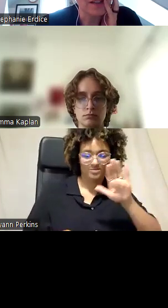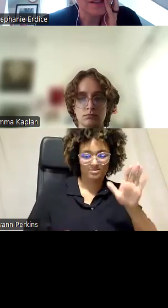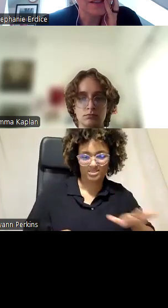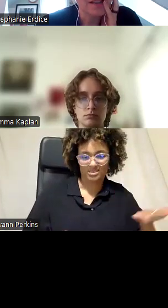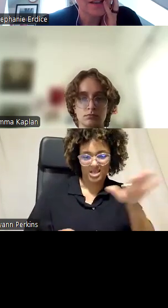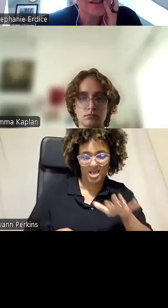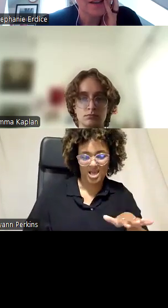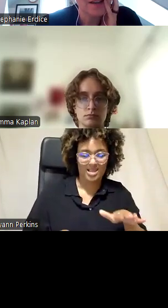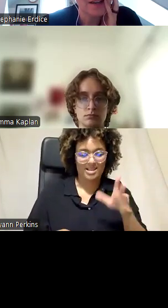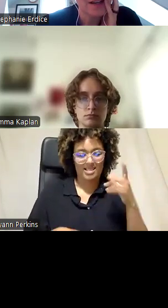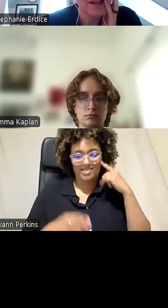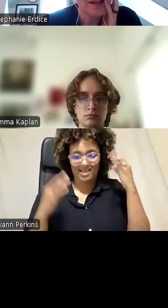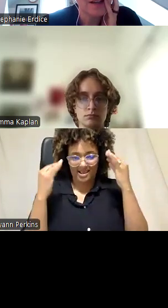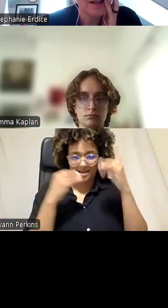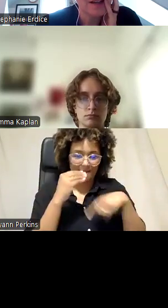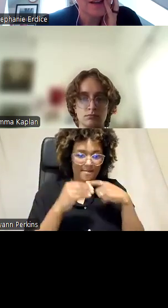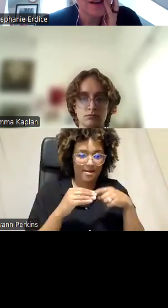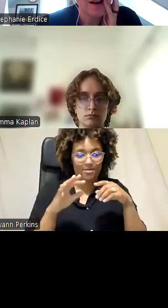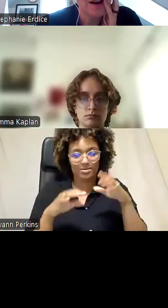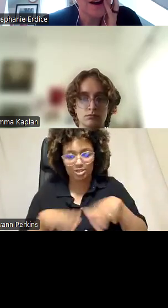those things.